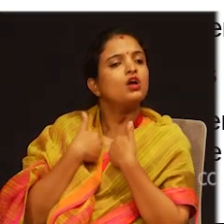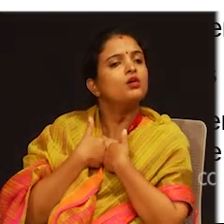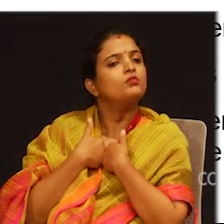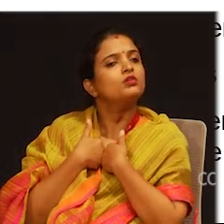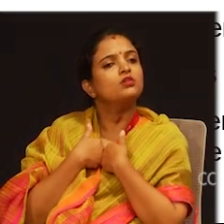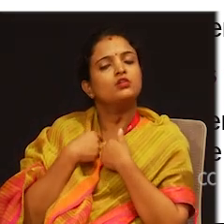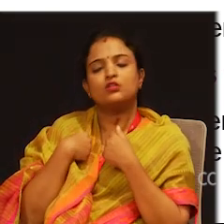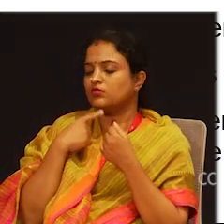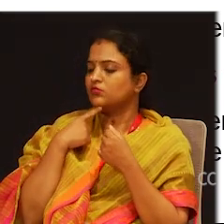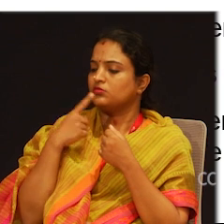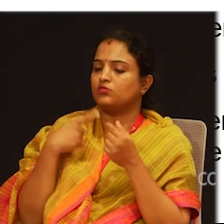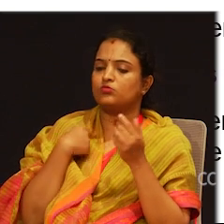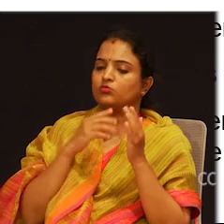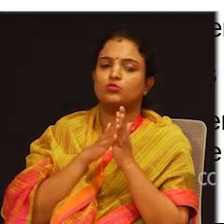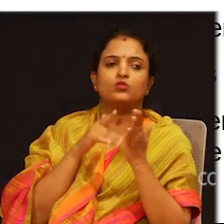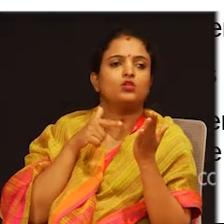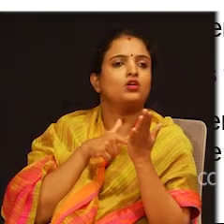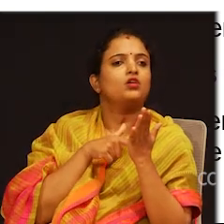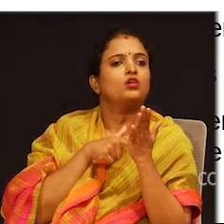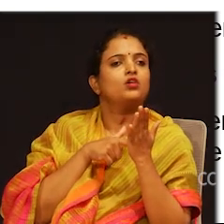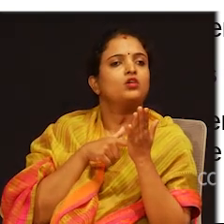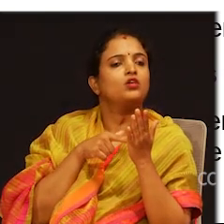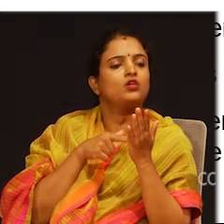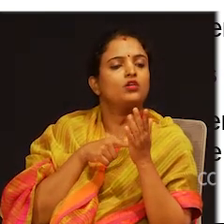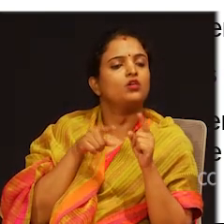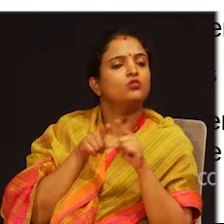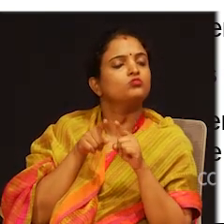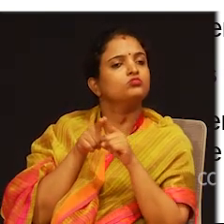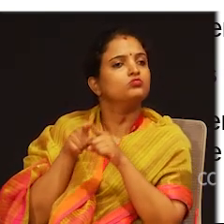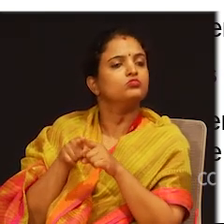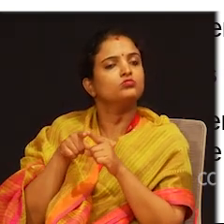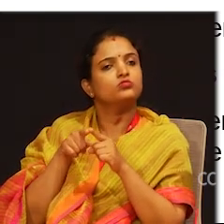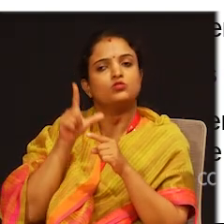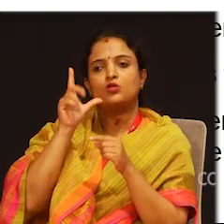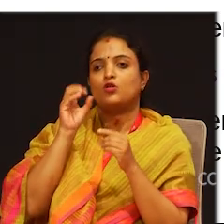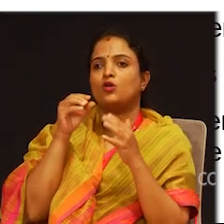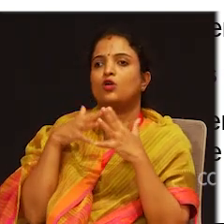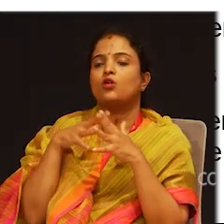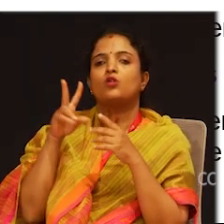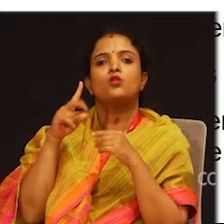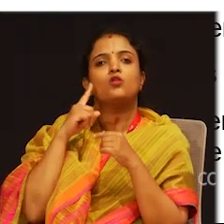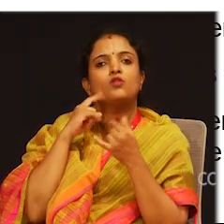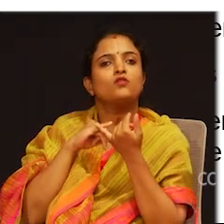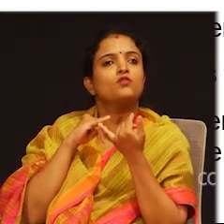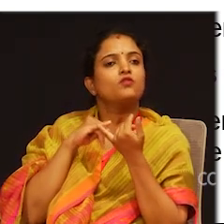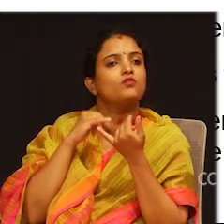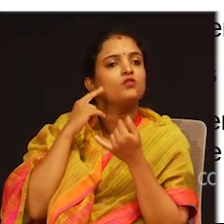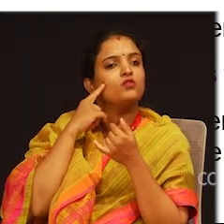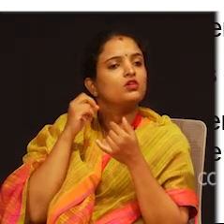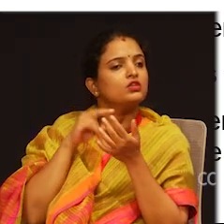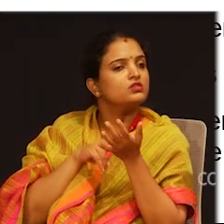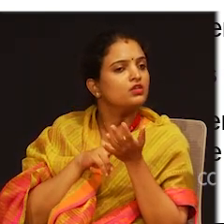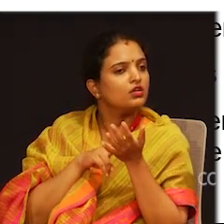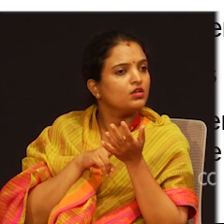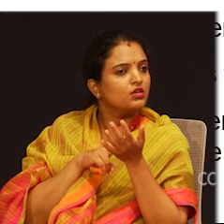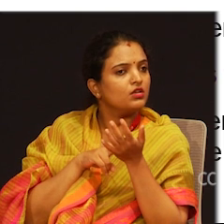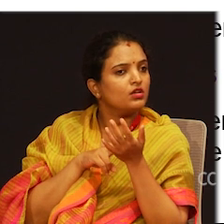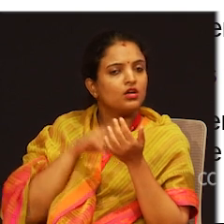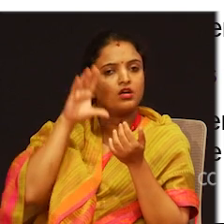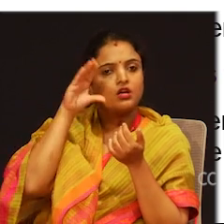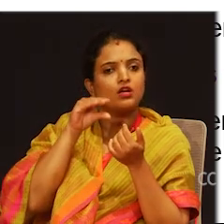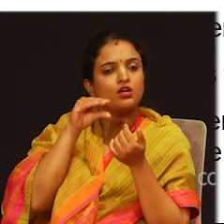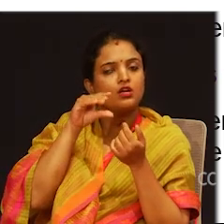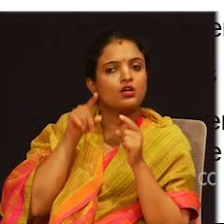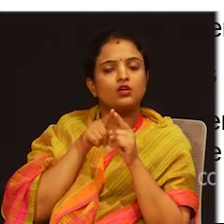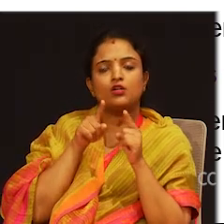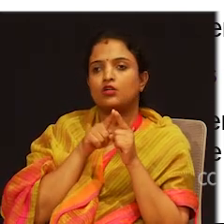give a caption to my book saying it's a handbook for the low vision children? No, it's a handbook